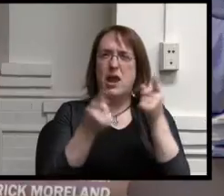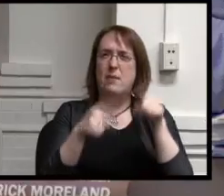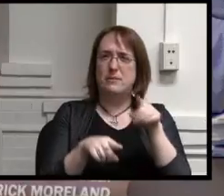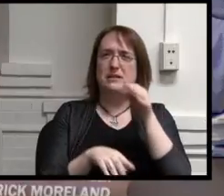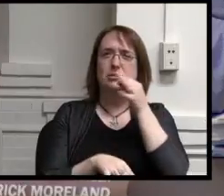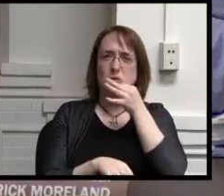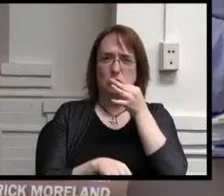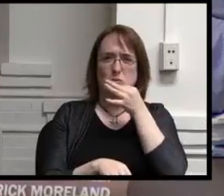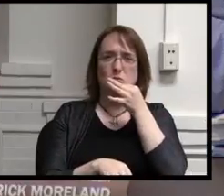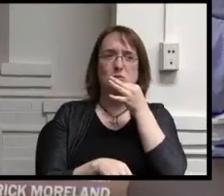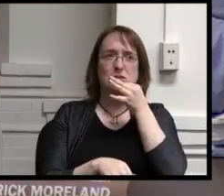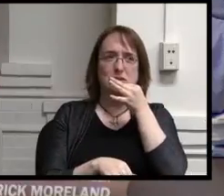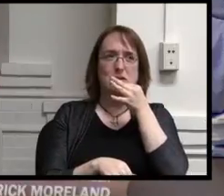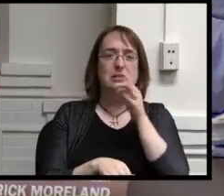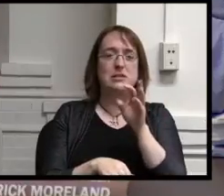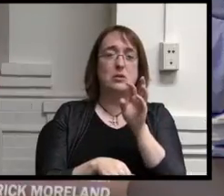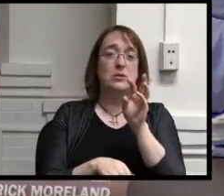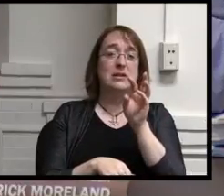tonight, so